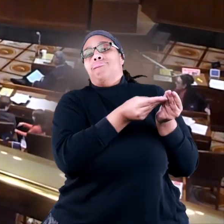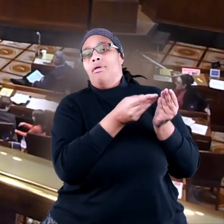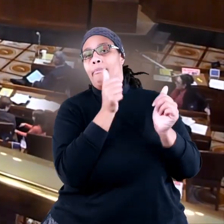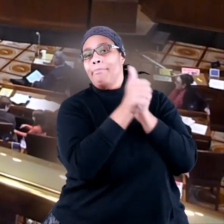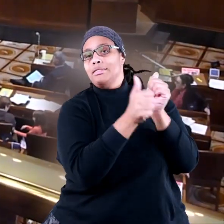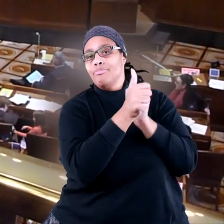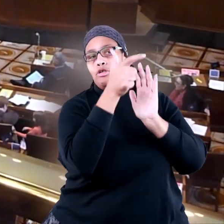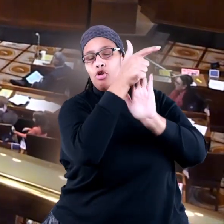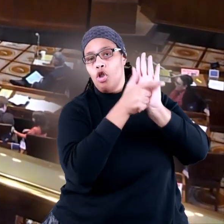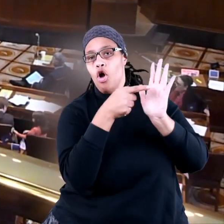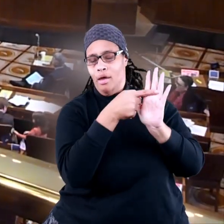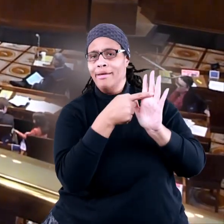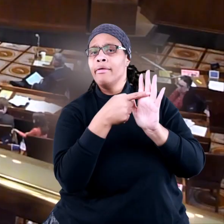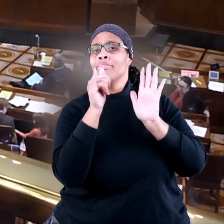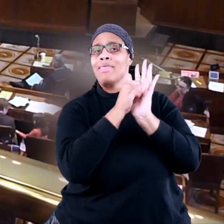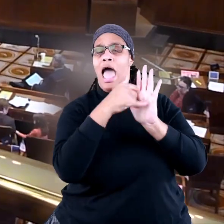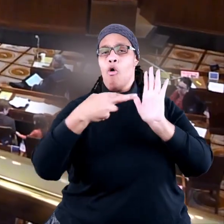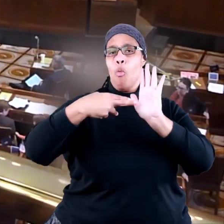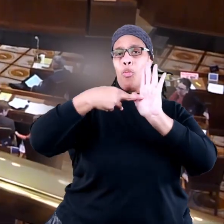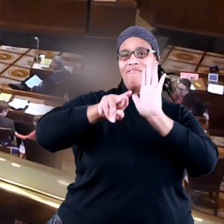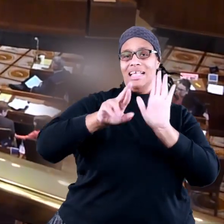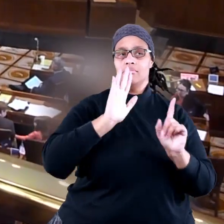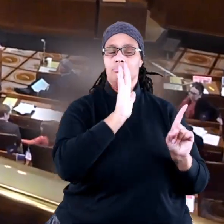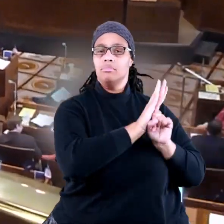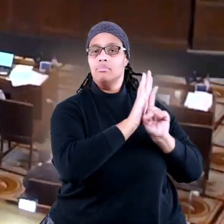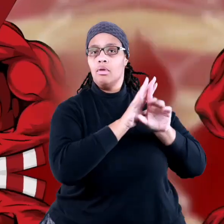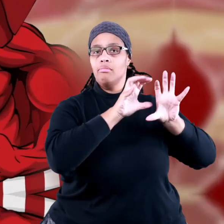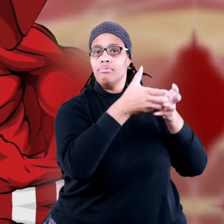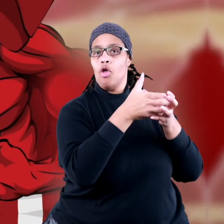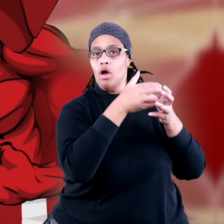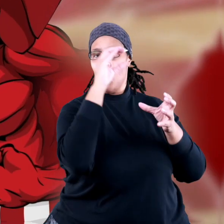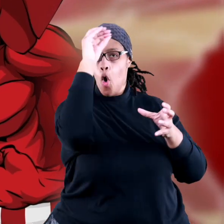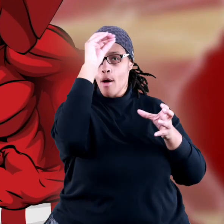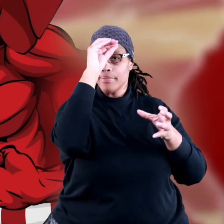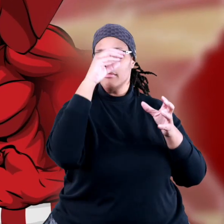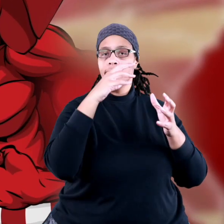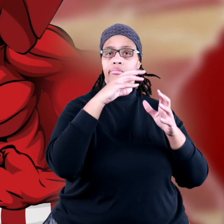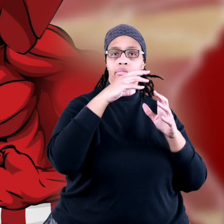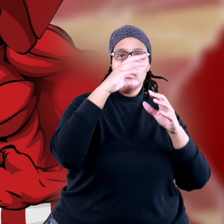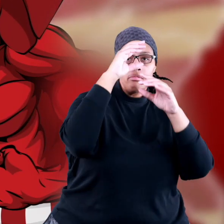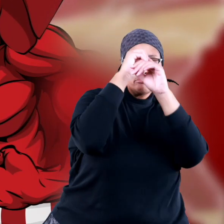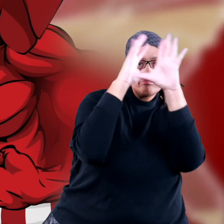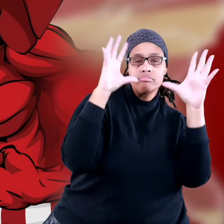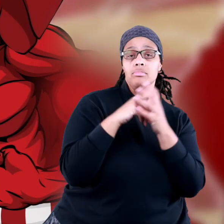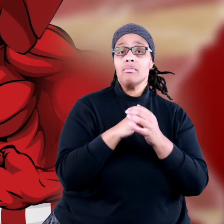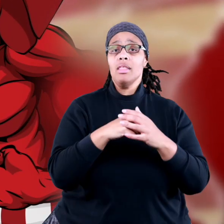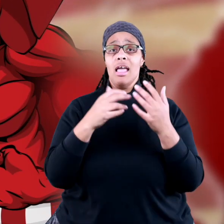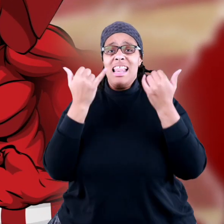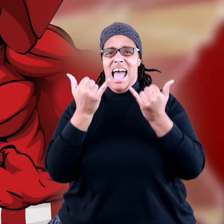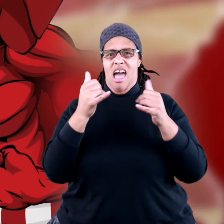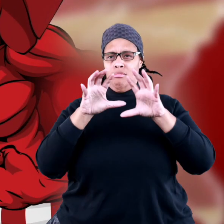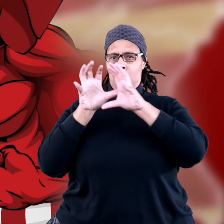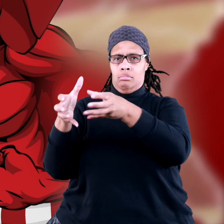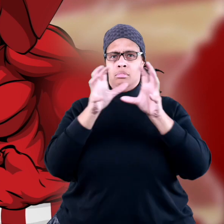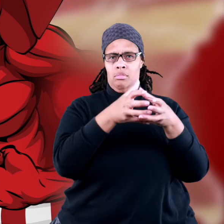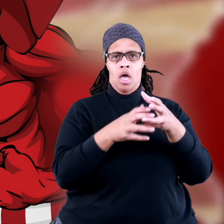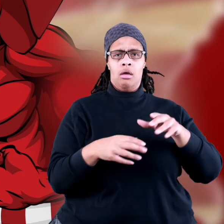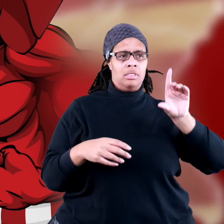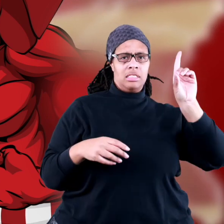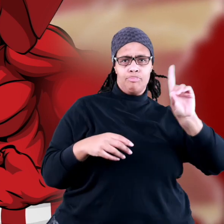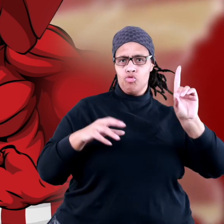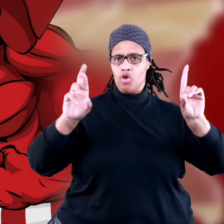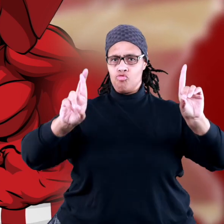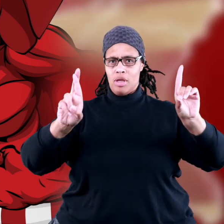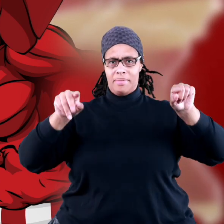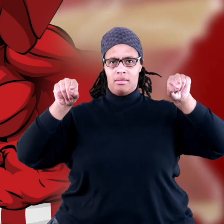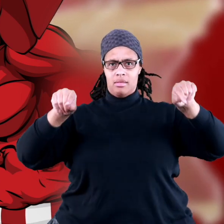laws passed reflecting their own party's points of view. So now we know that the two main parties are Republicans and